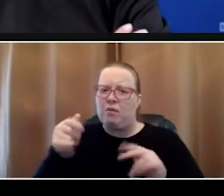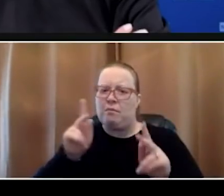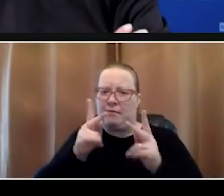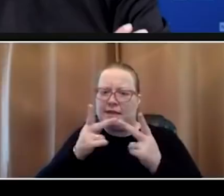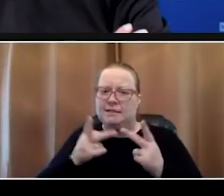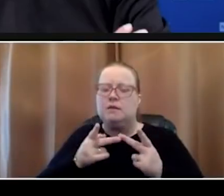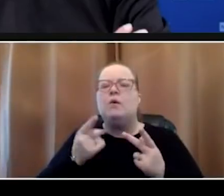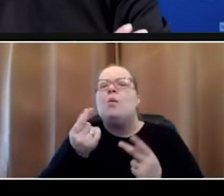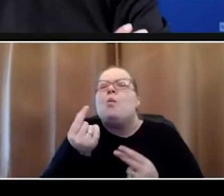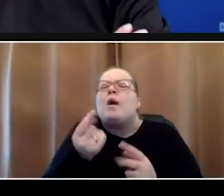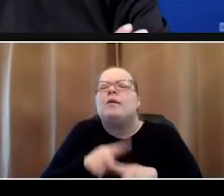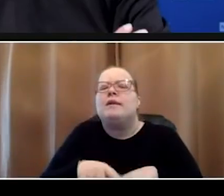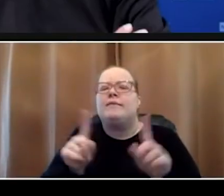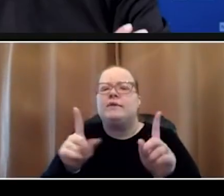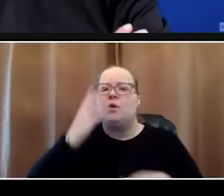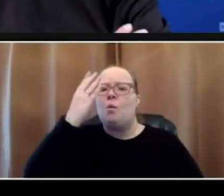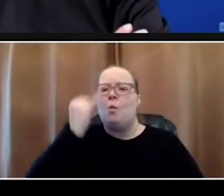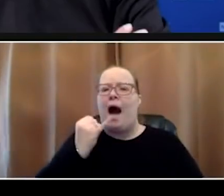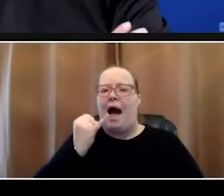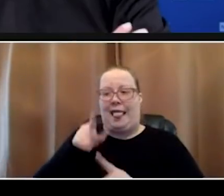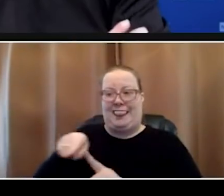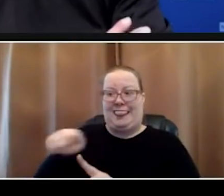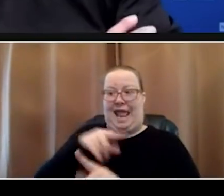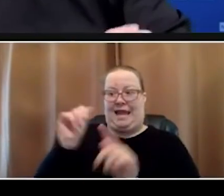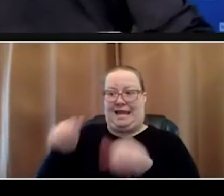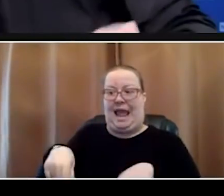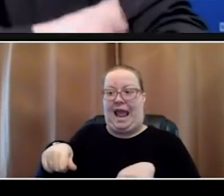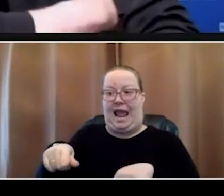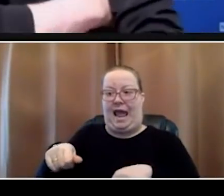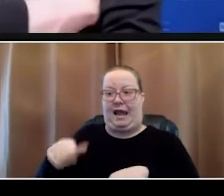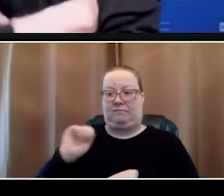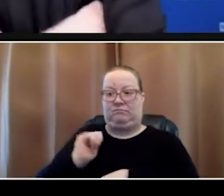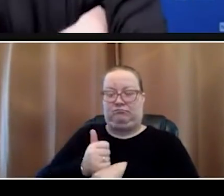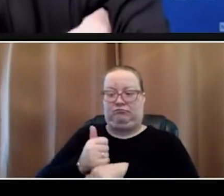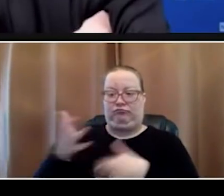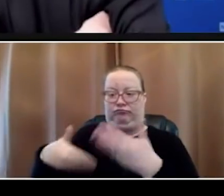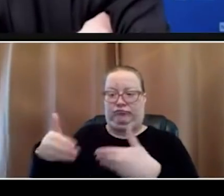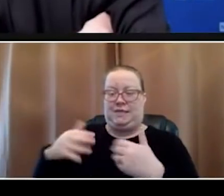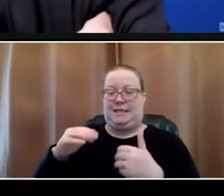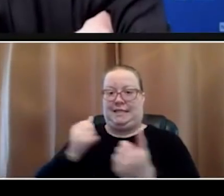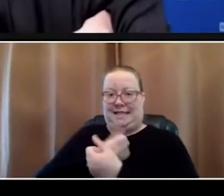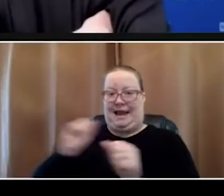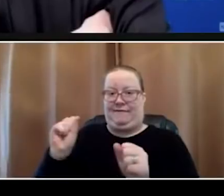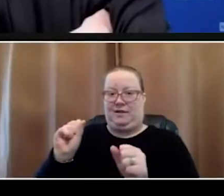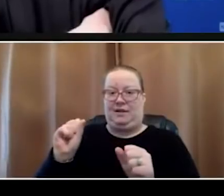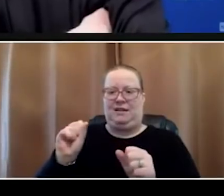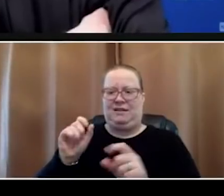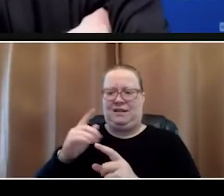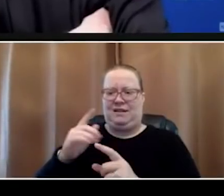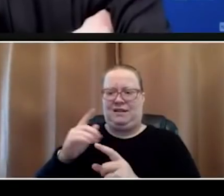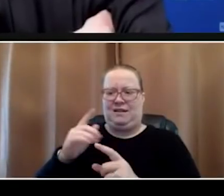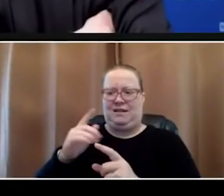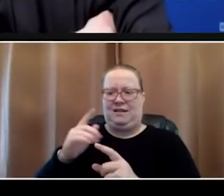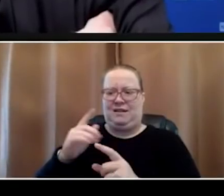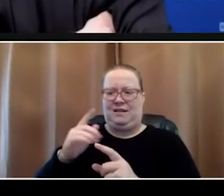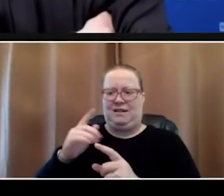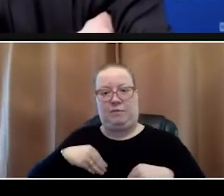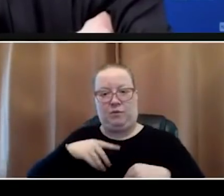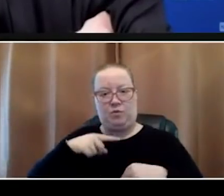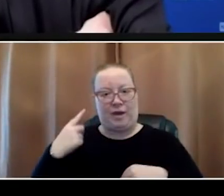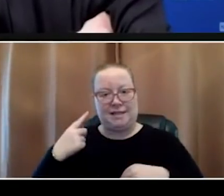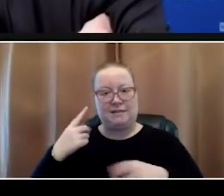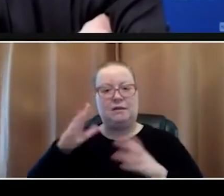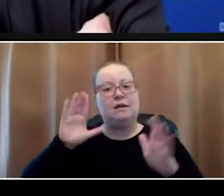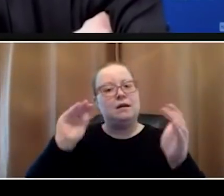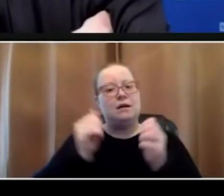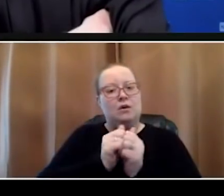how come they can do it safely, and that feels like an acceptable risk there versus what's happening here